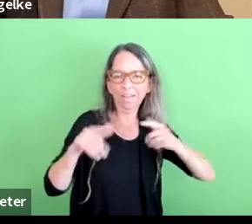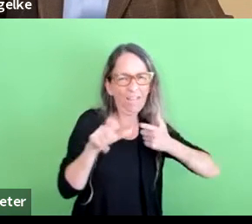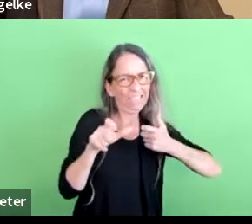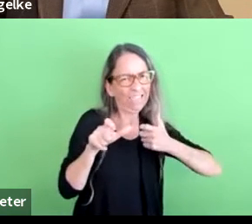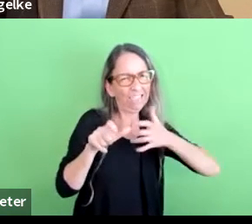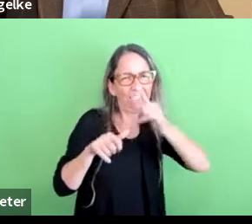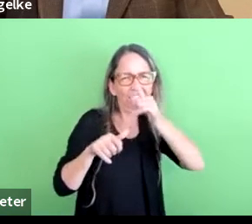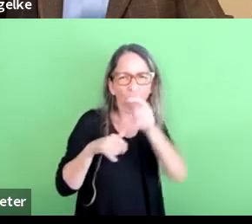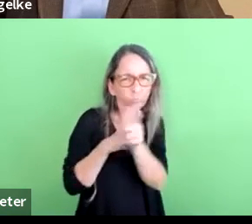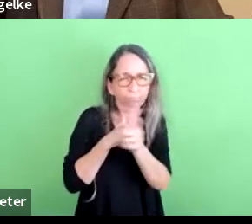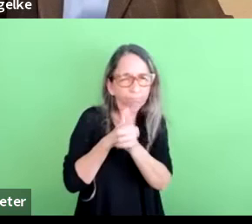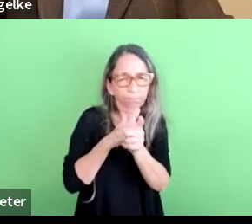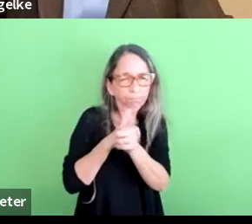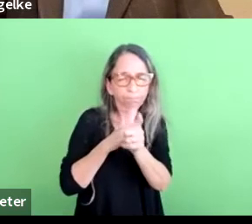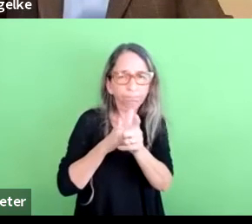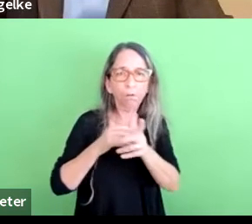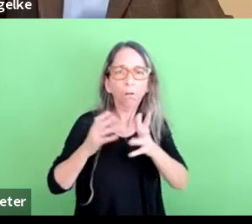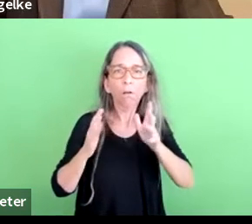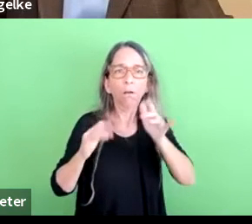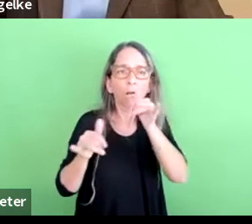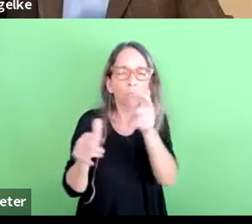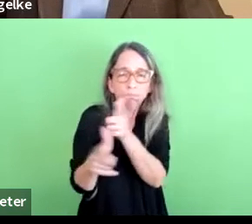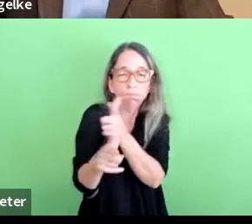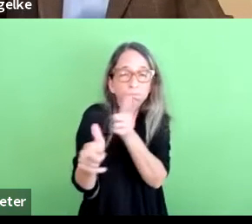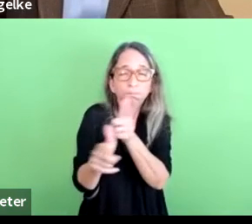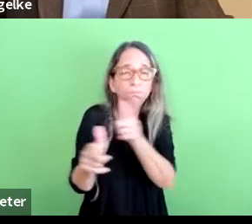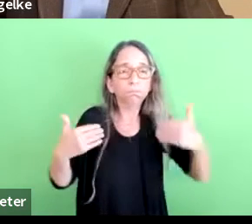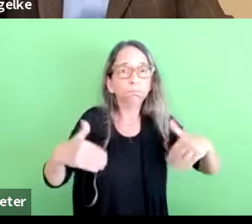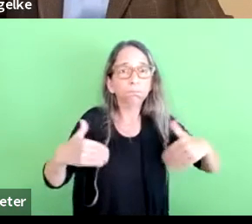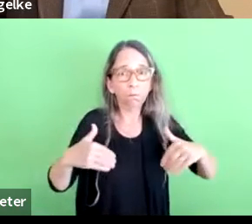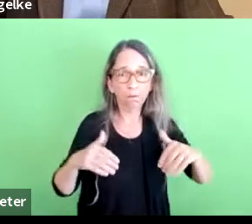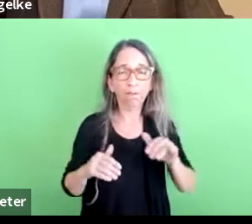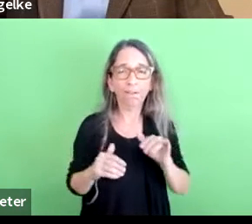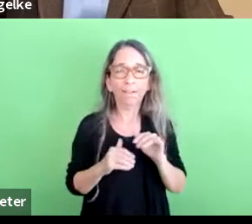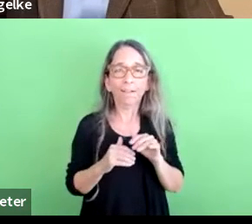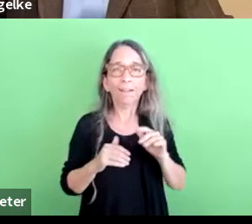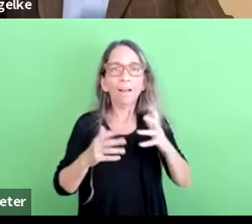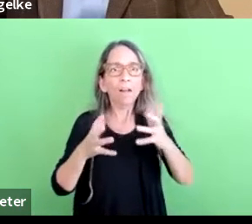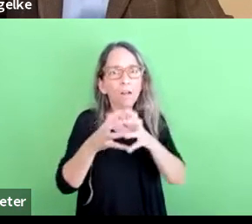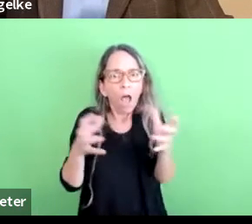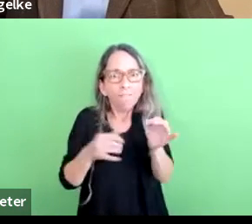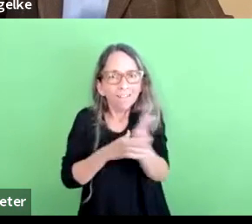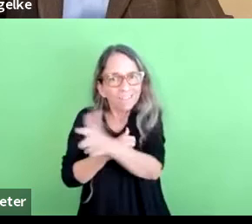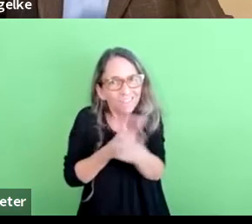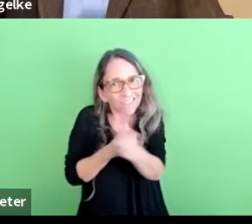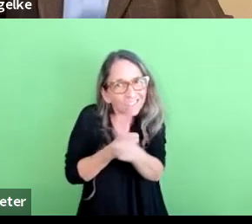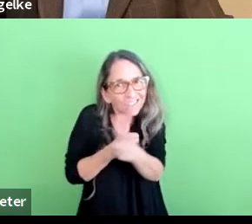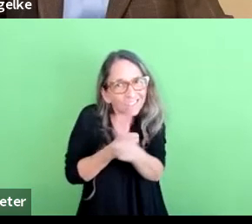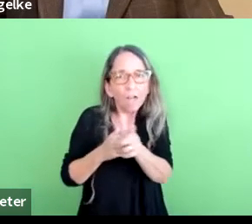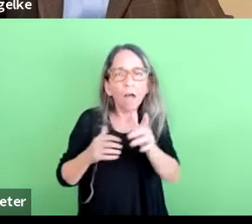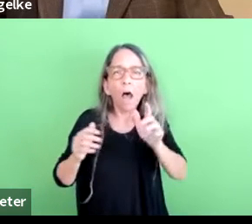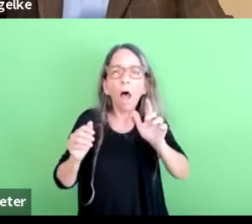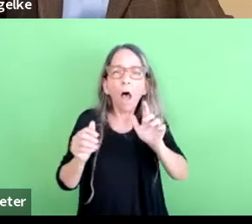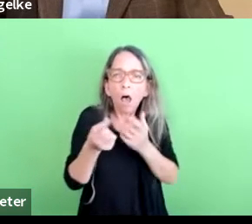that can be, that level of interactivity can be supported in ways